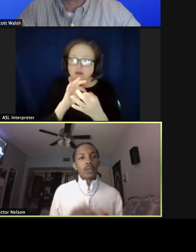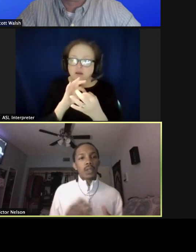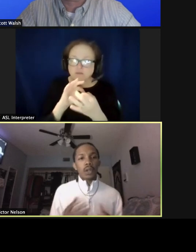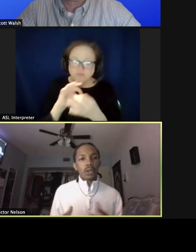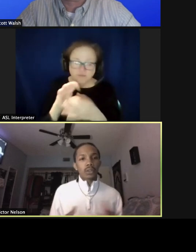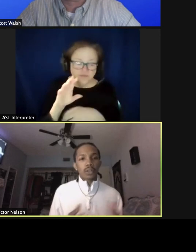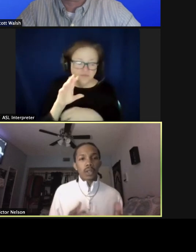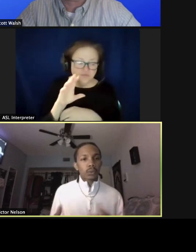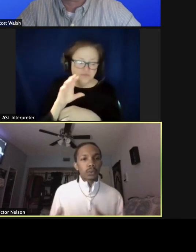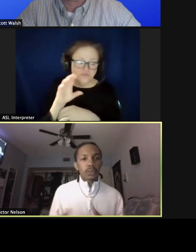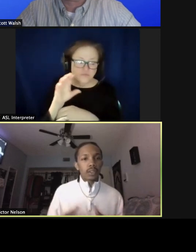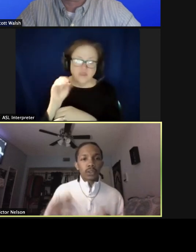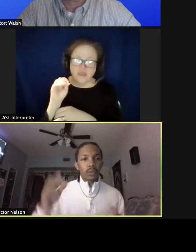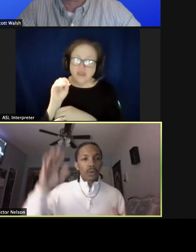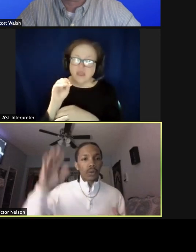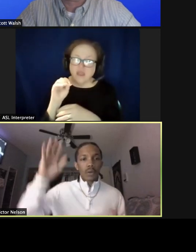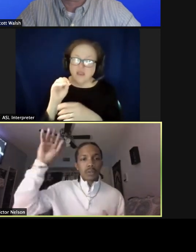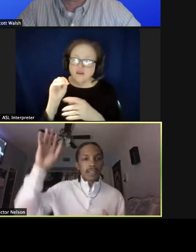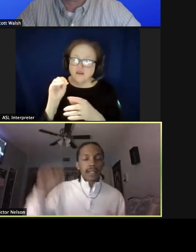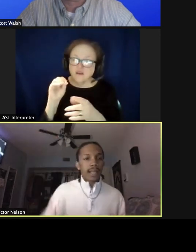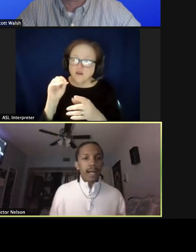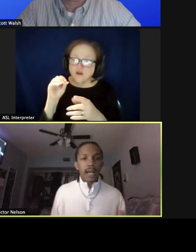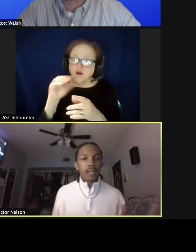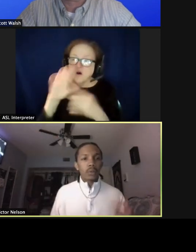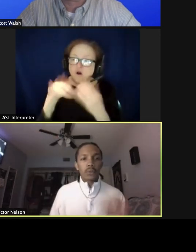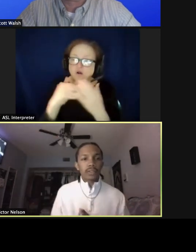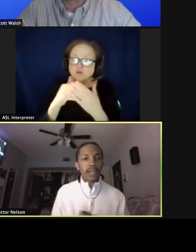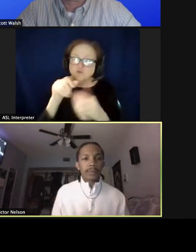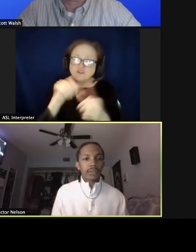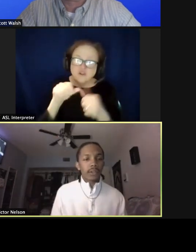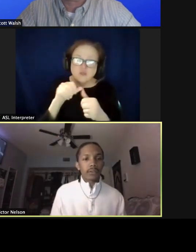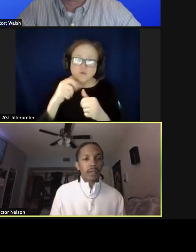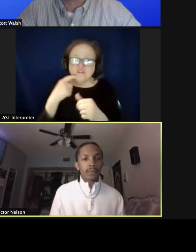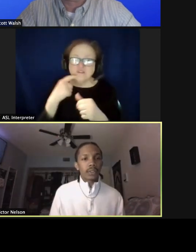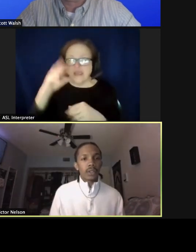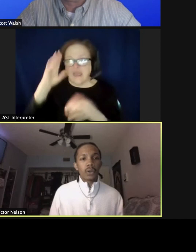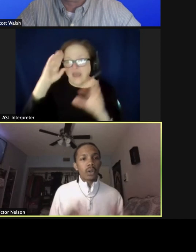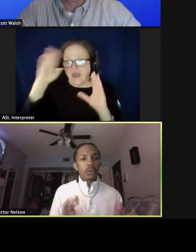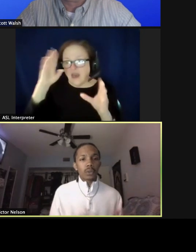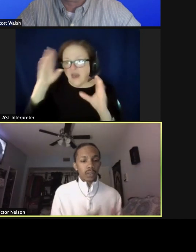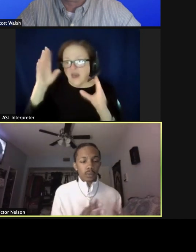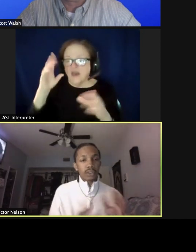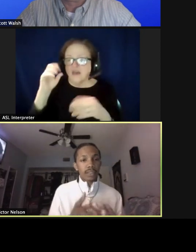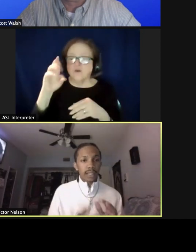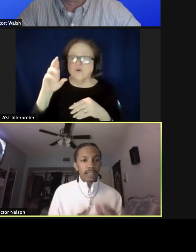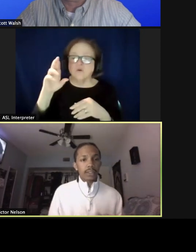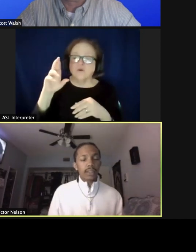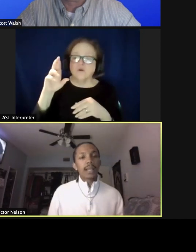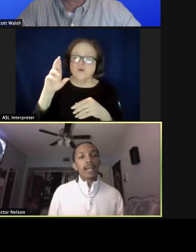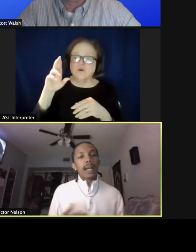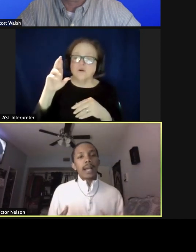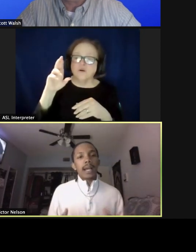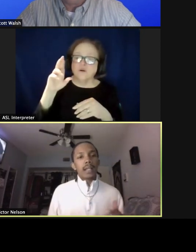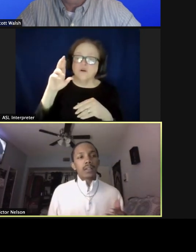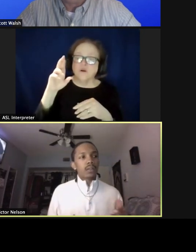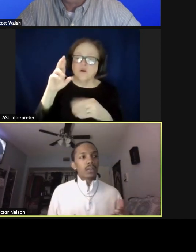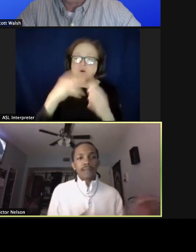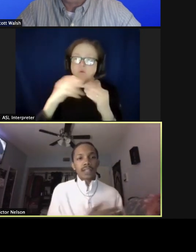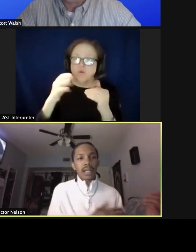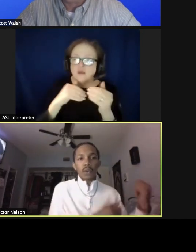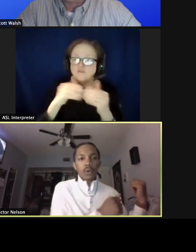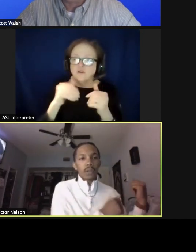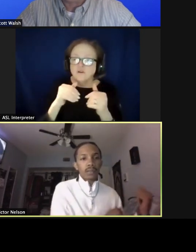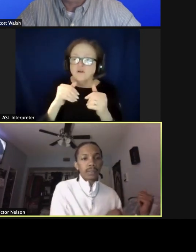And we all talk to each other. We're always saying hi, or we'll dab each other up, you know, we'll do it, which is a handshake. And